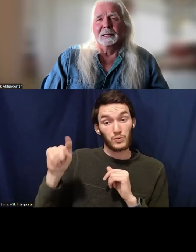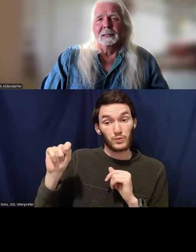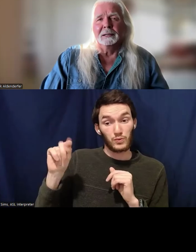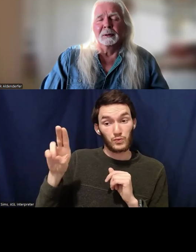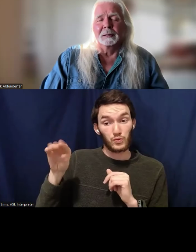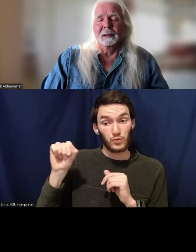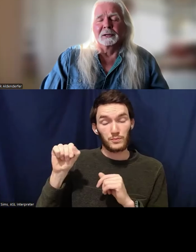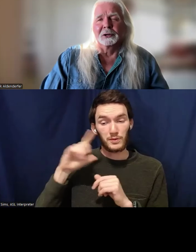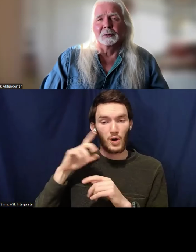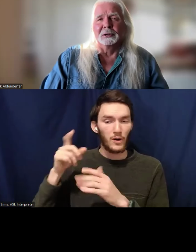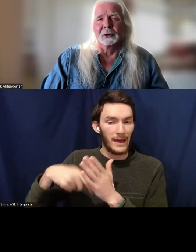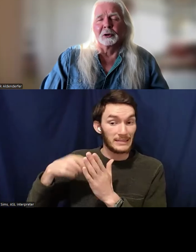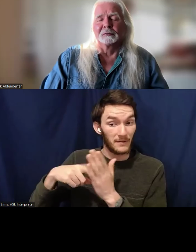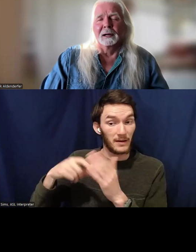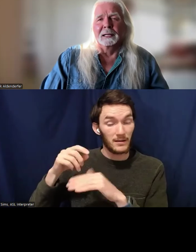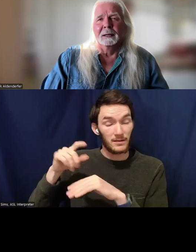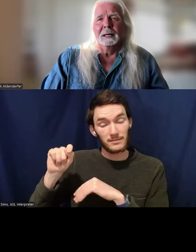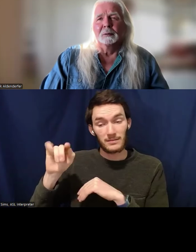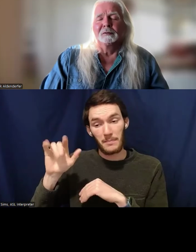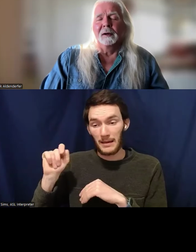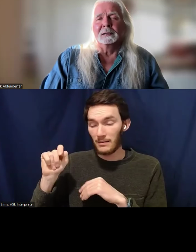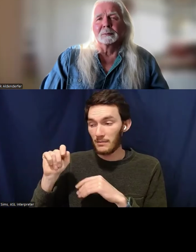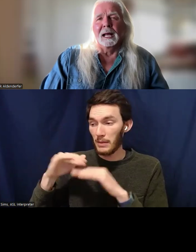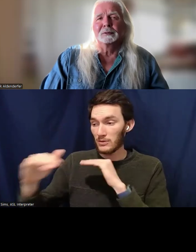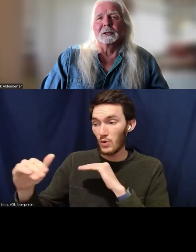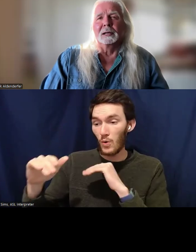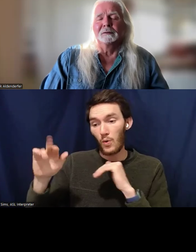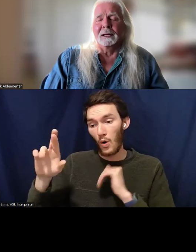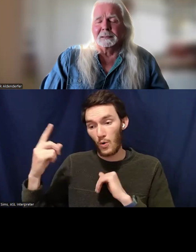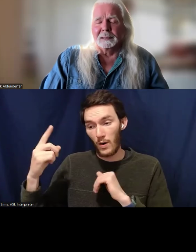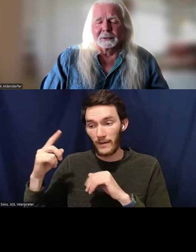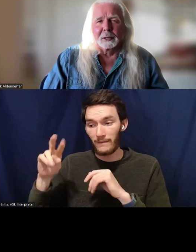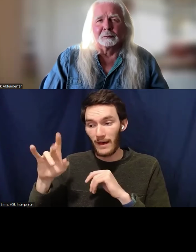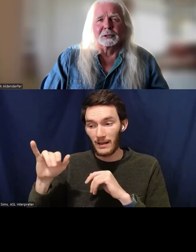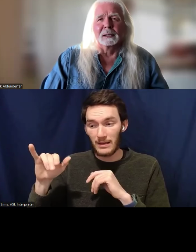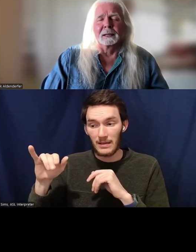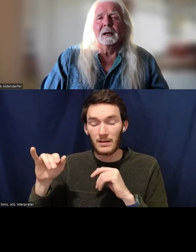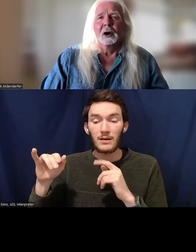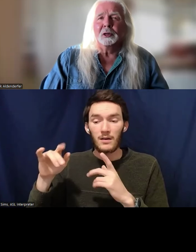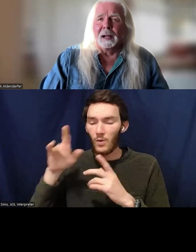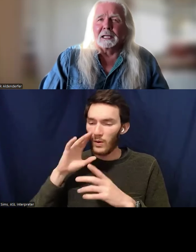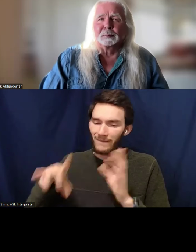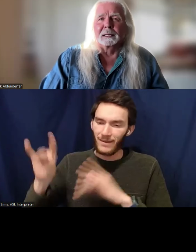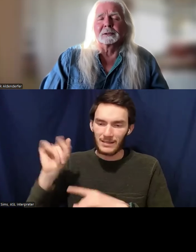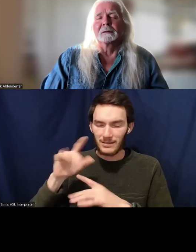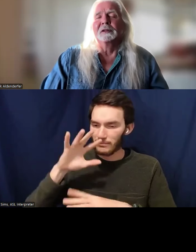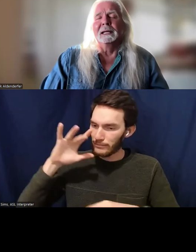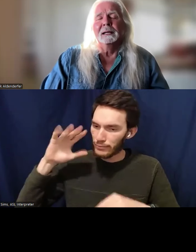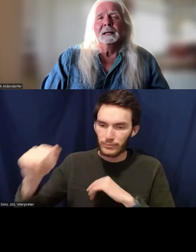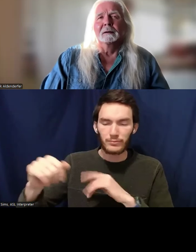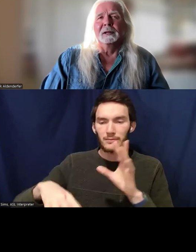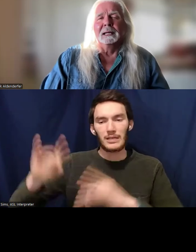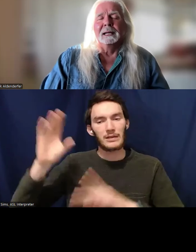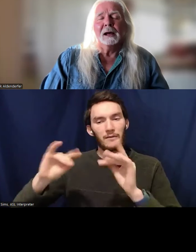on the Tibetan plateau in the Orlung Valley, we'll find some absolutely fascinating discoveries about other aspects of